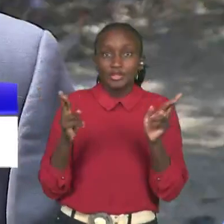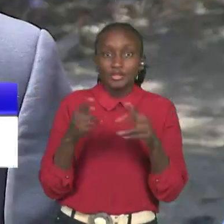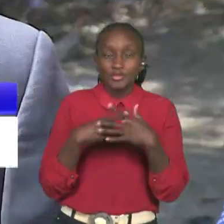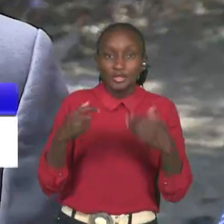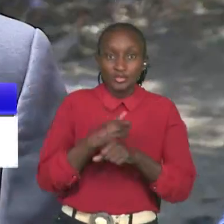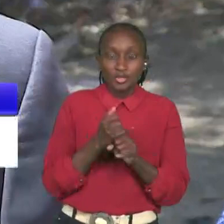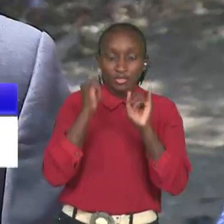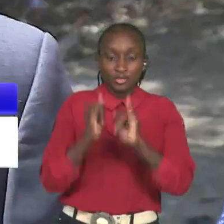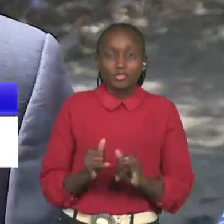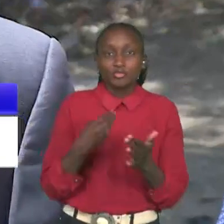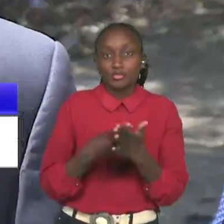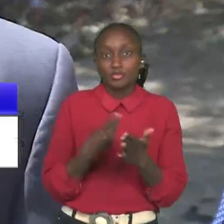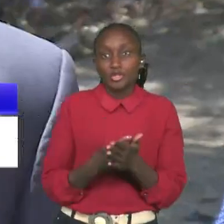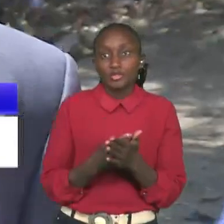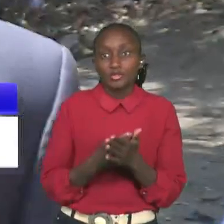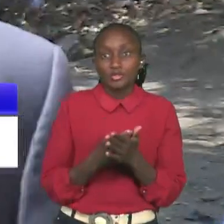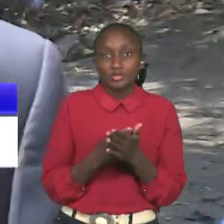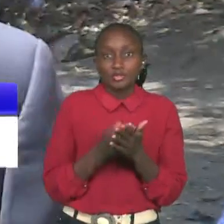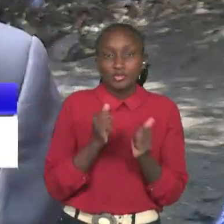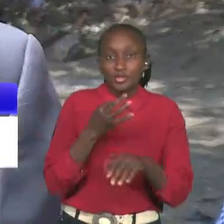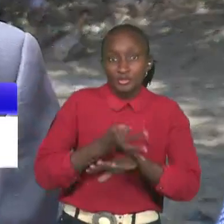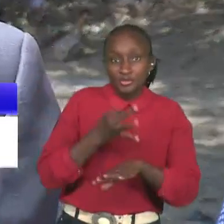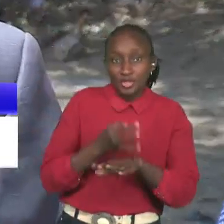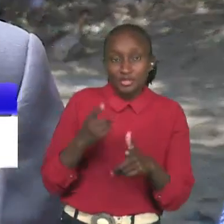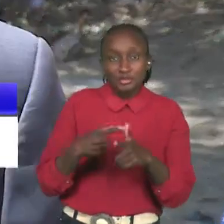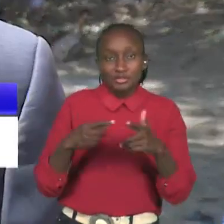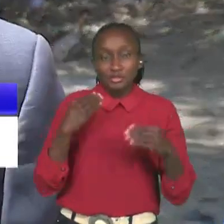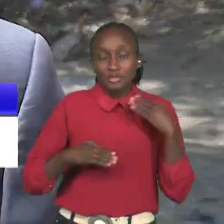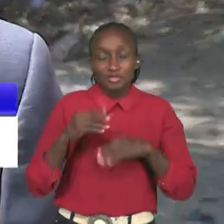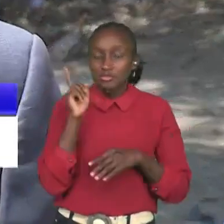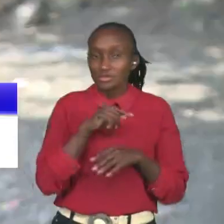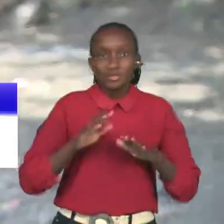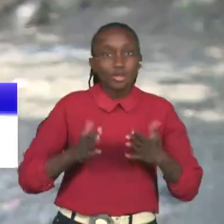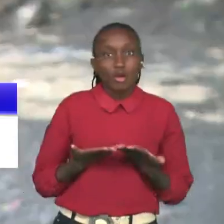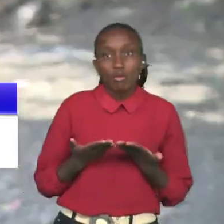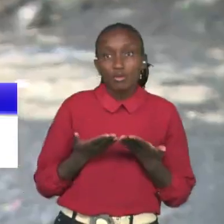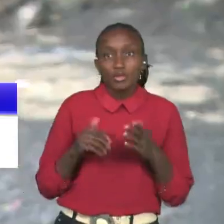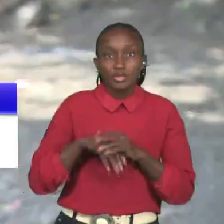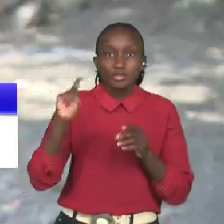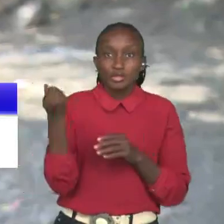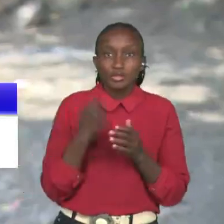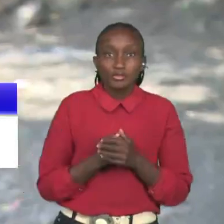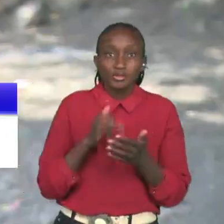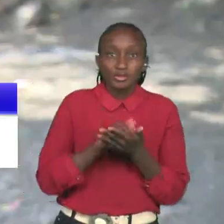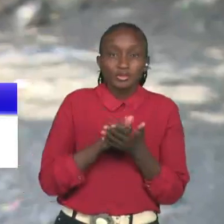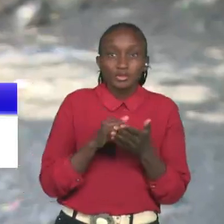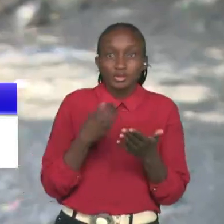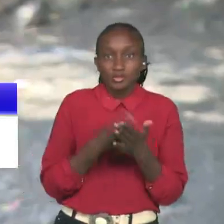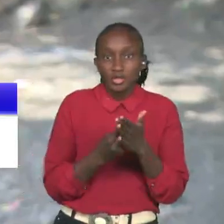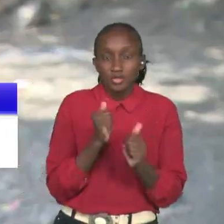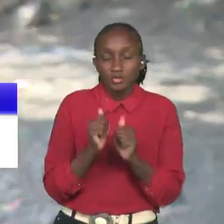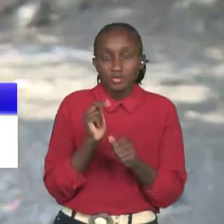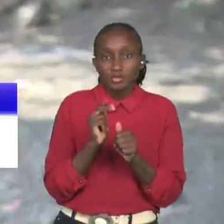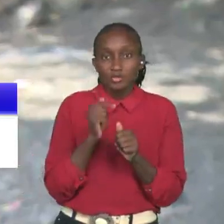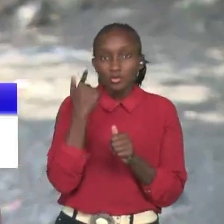mpya za bandia, ufisadi utaisha tena Kenya, uwezi isha. Hizo pesa, wale wenye walikuwa wanasitumia hizo